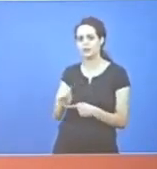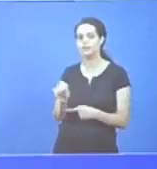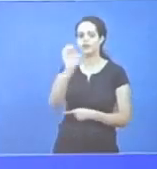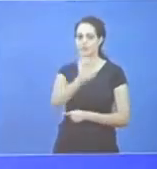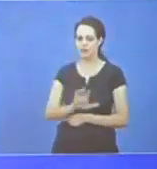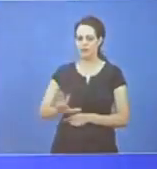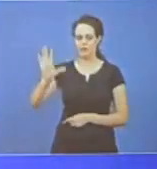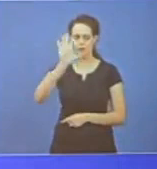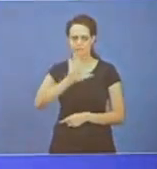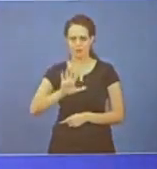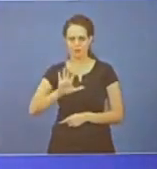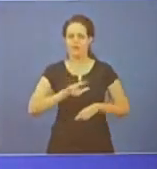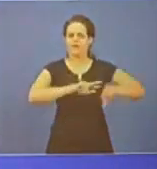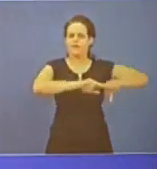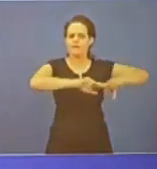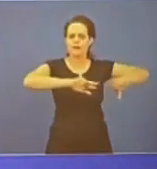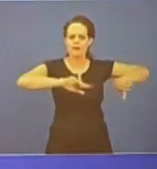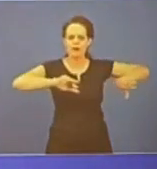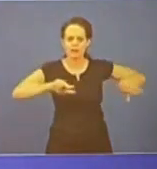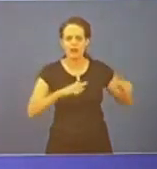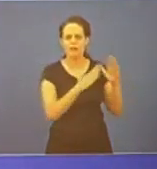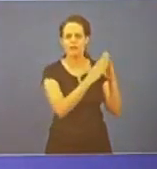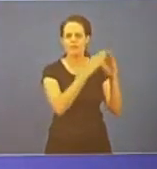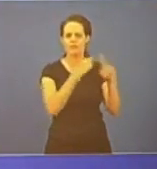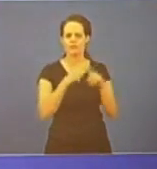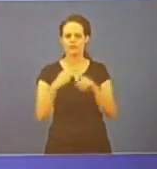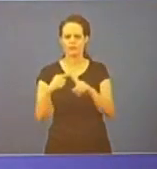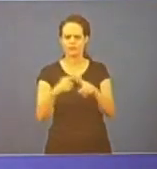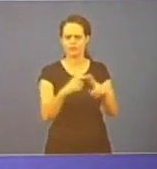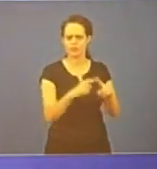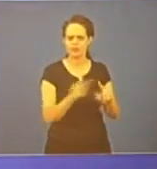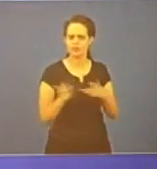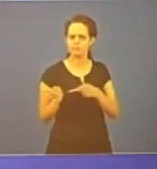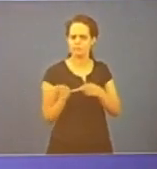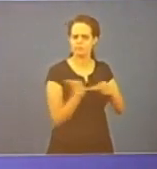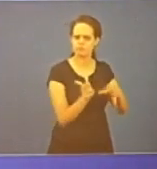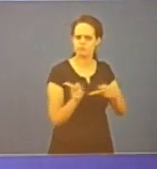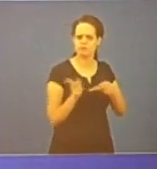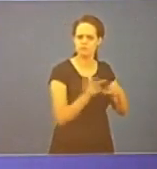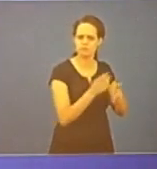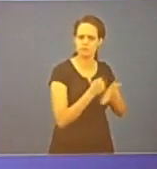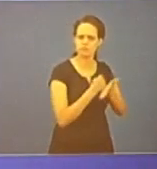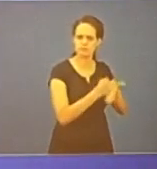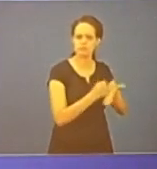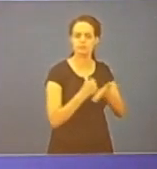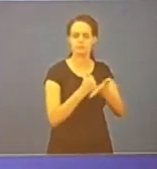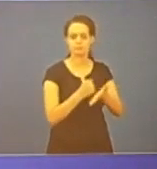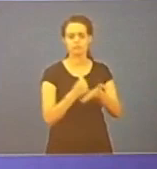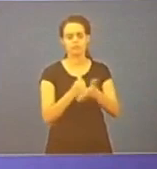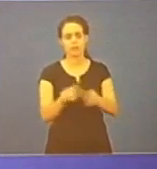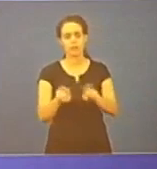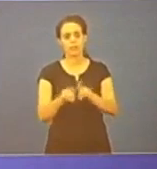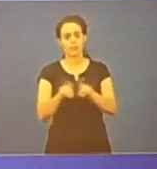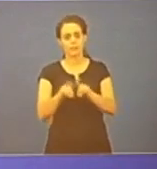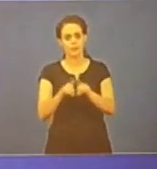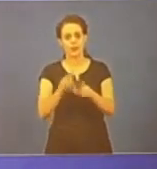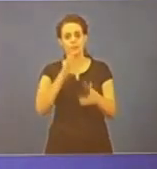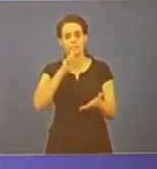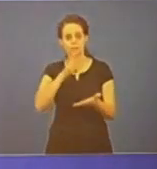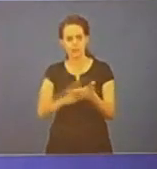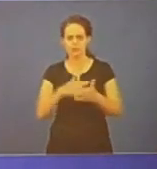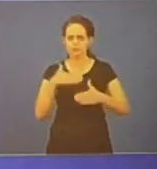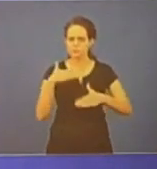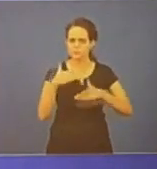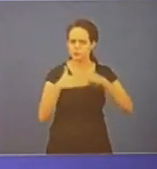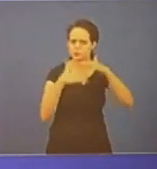the East Europe, many, many churches are being assisted as a result of the work of the